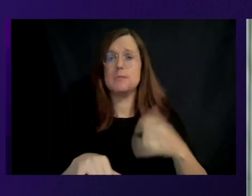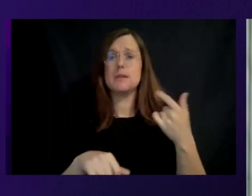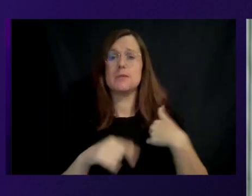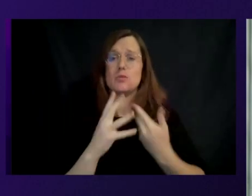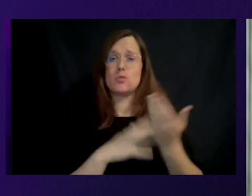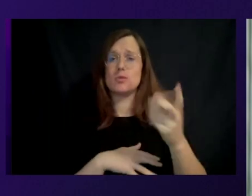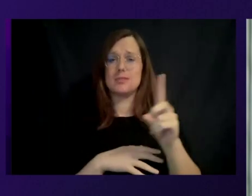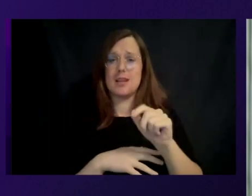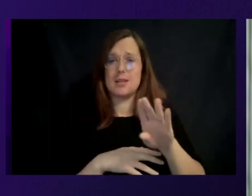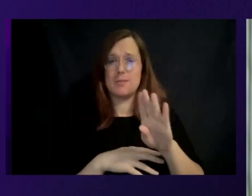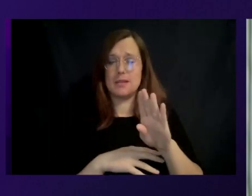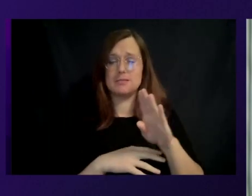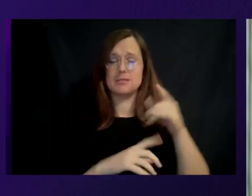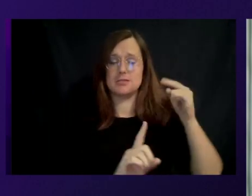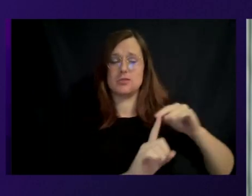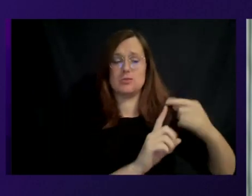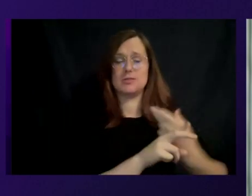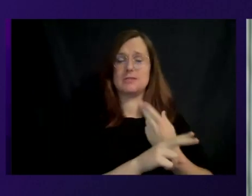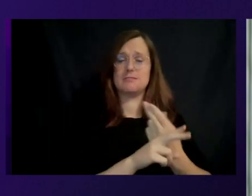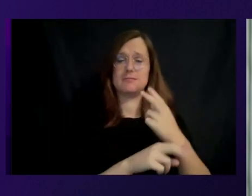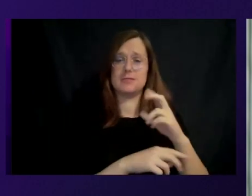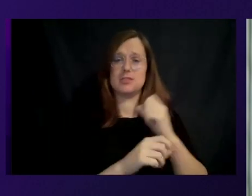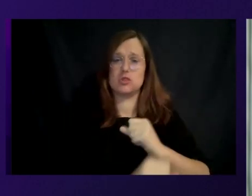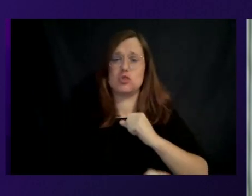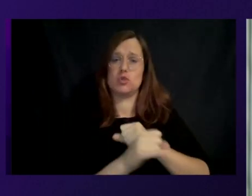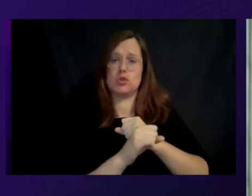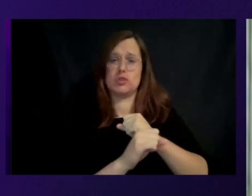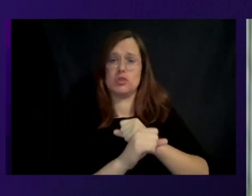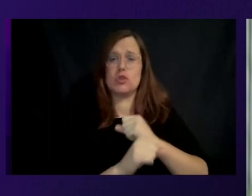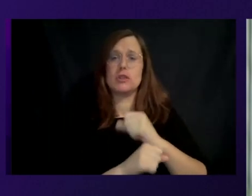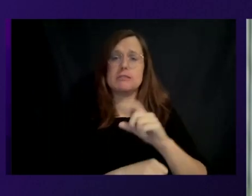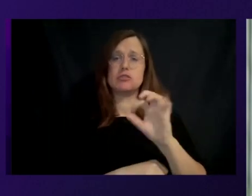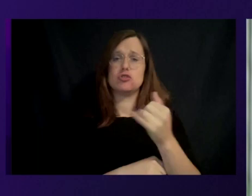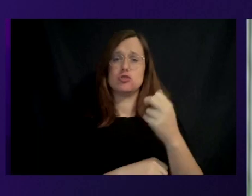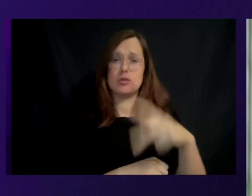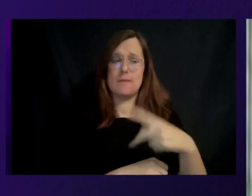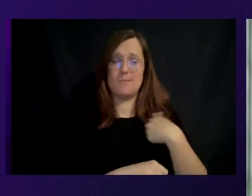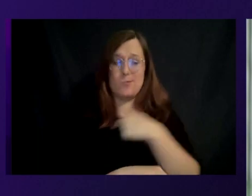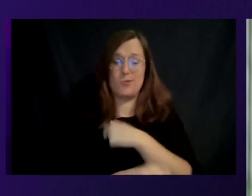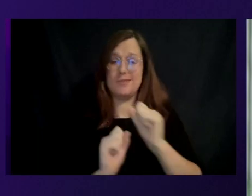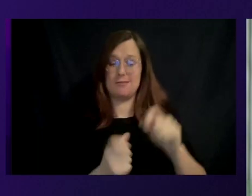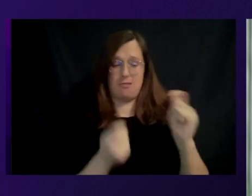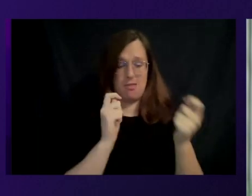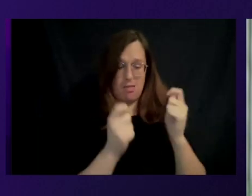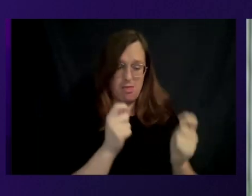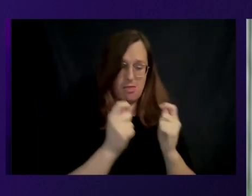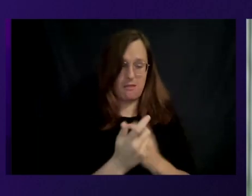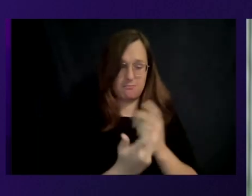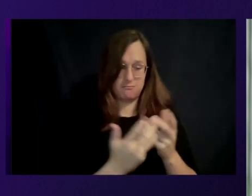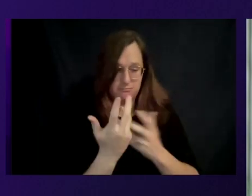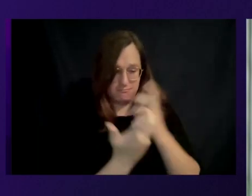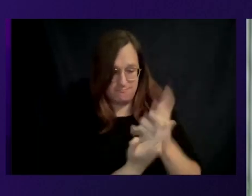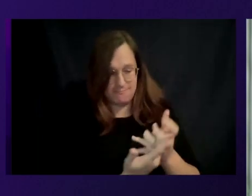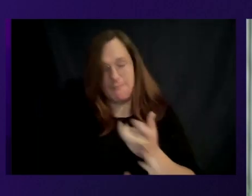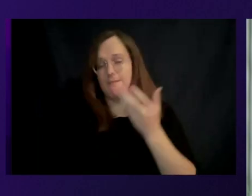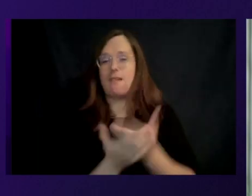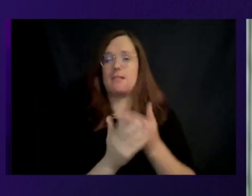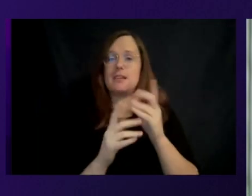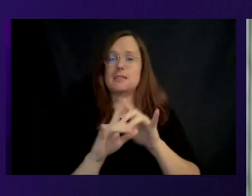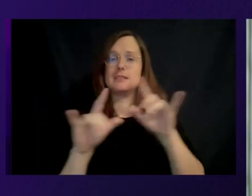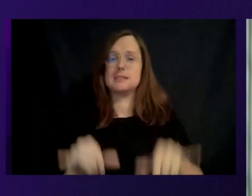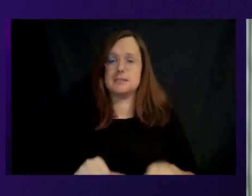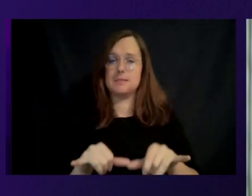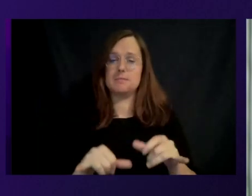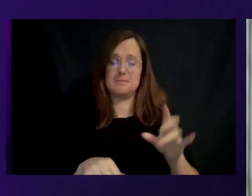Nitro security chip, allowing us to cryptographically measure and validate the system. This provides a significantly higher level of